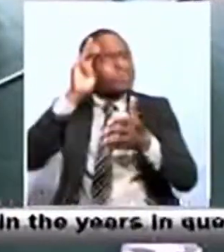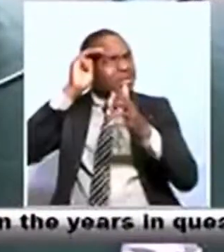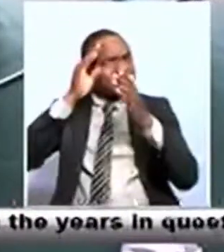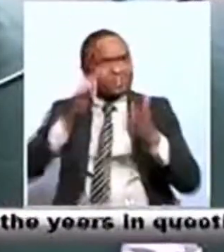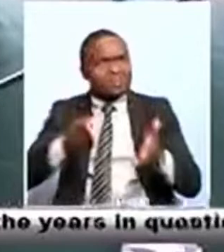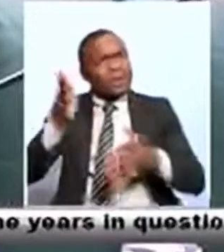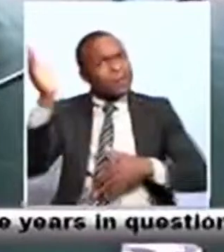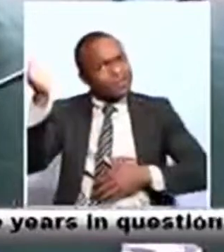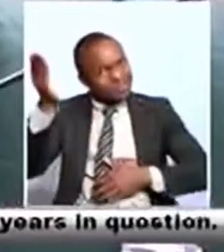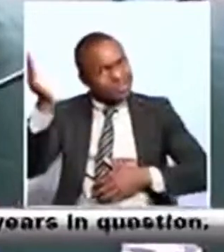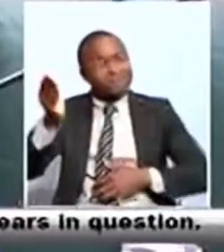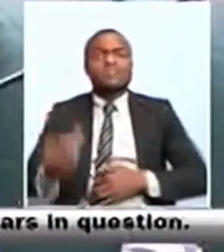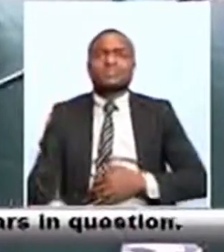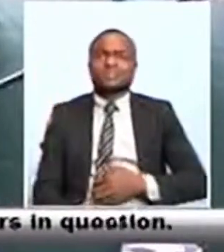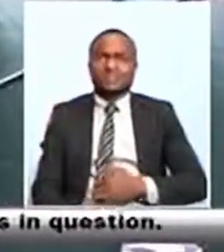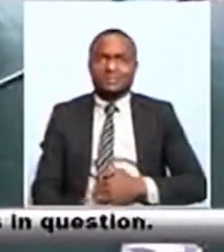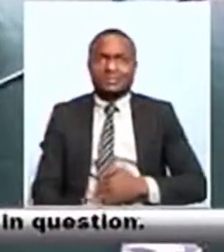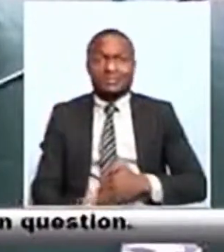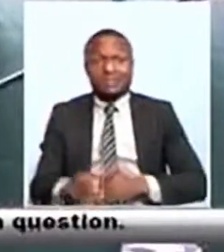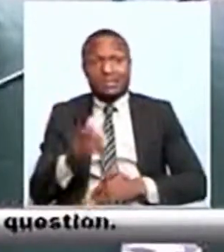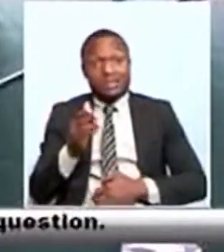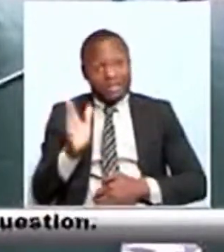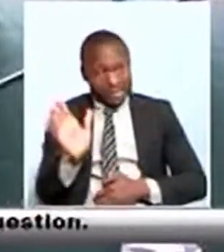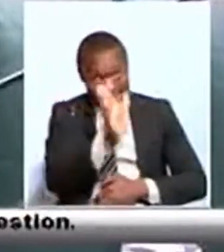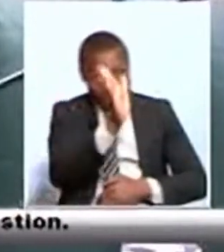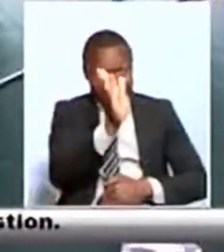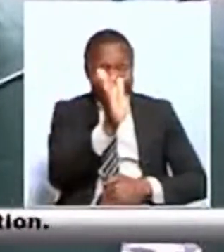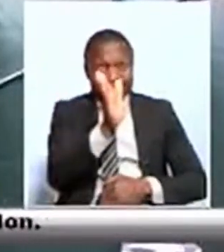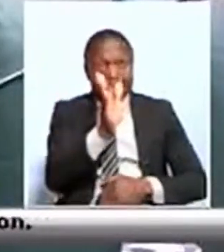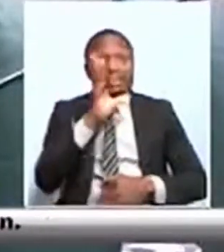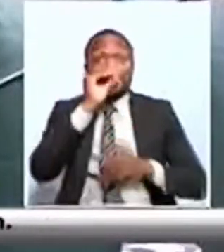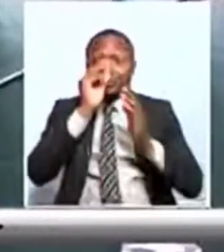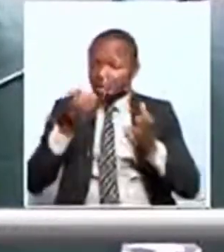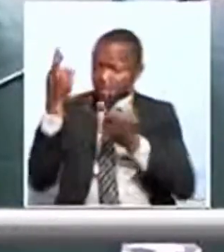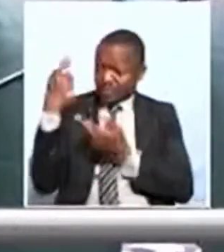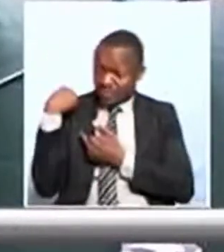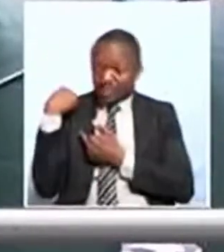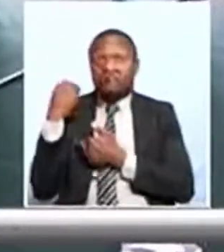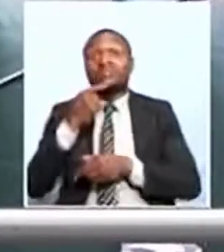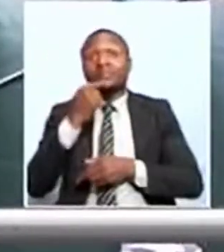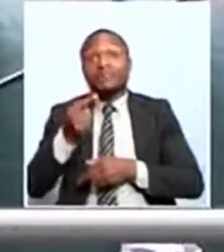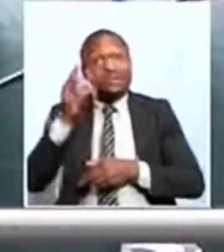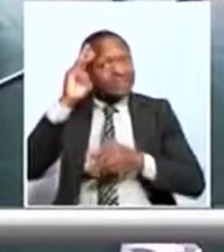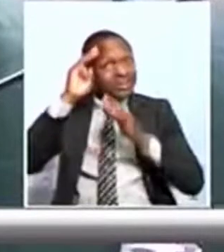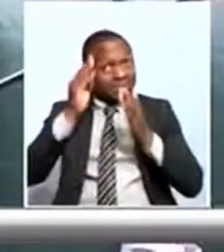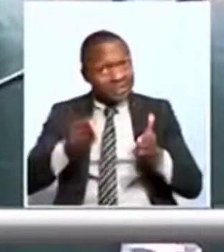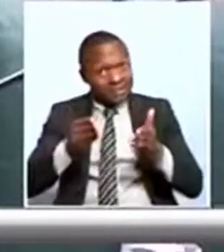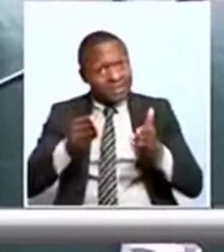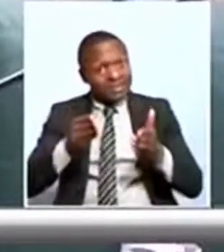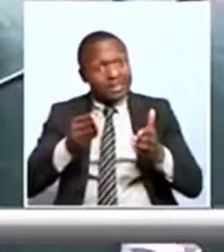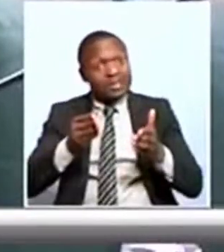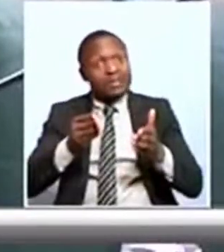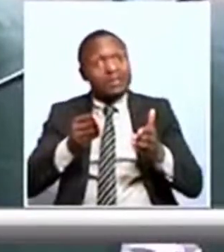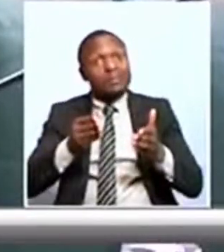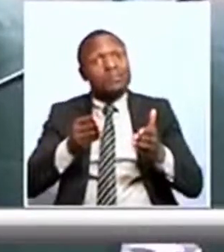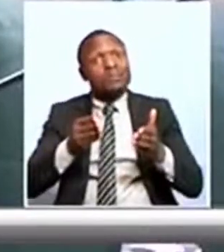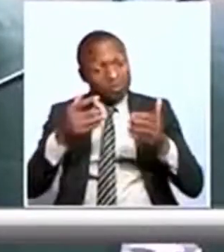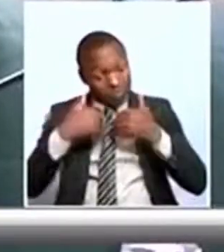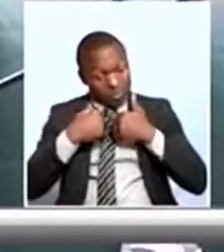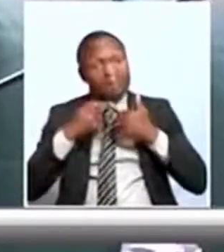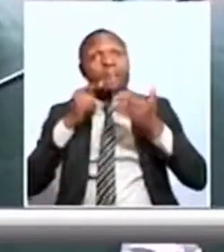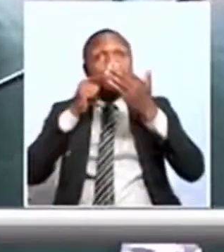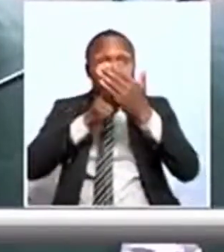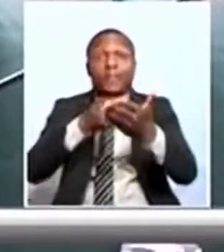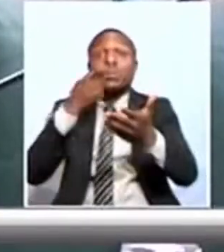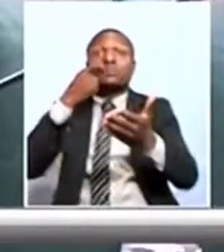the floor, because that is my duty to tell the minister that there is actually a point of order